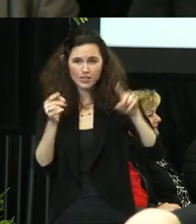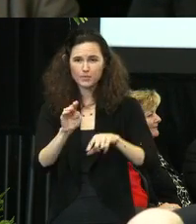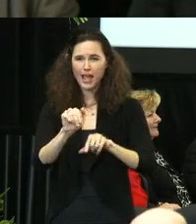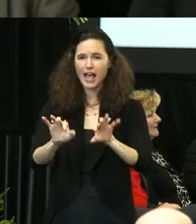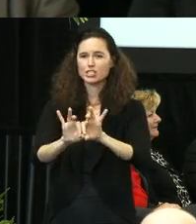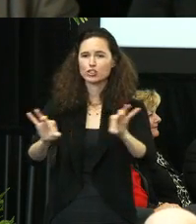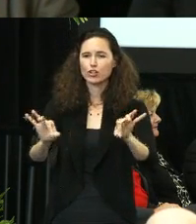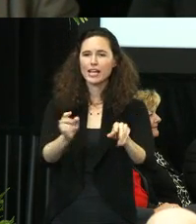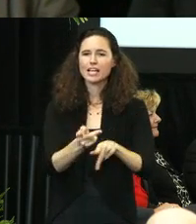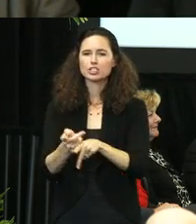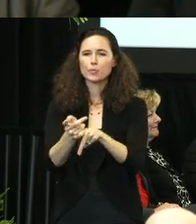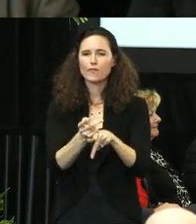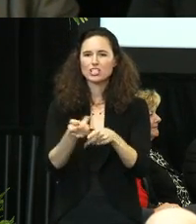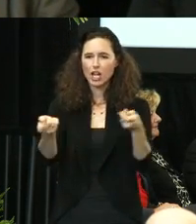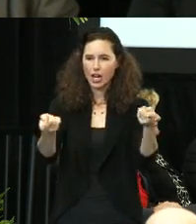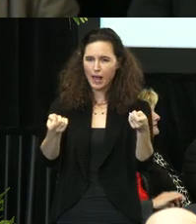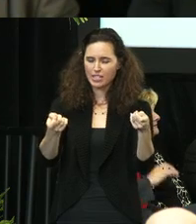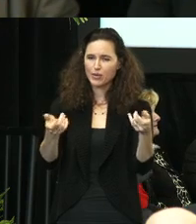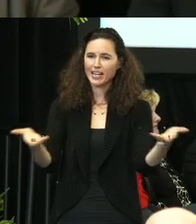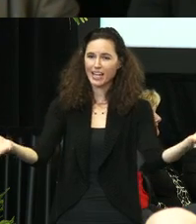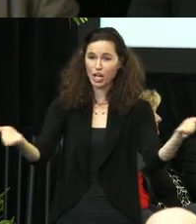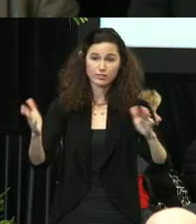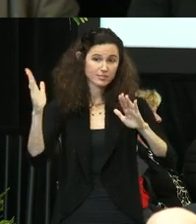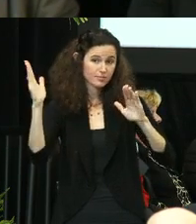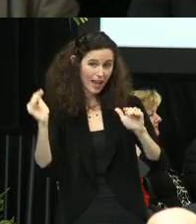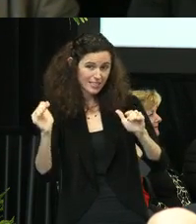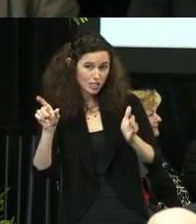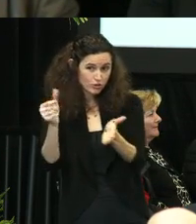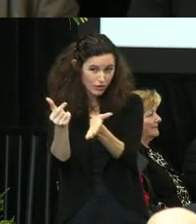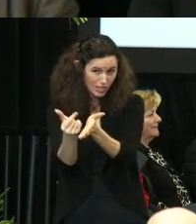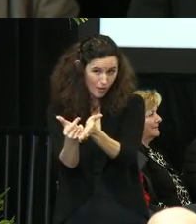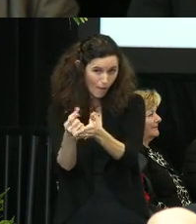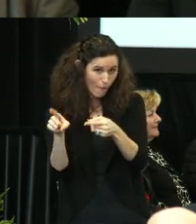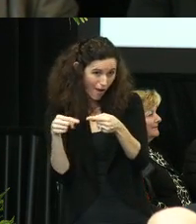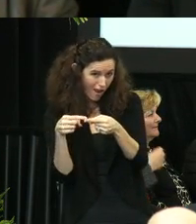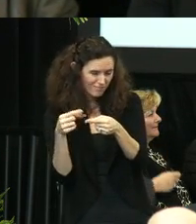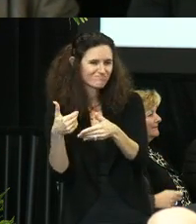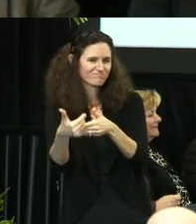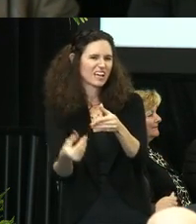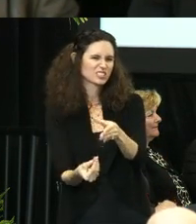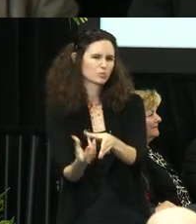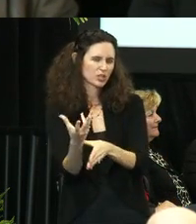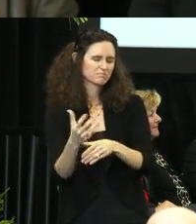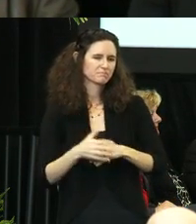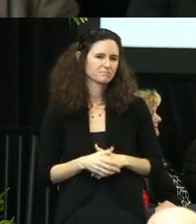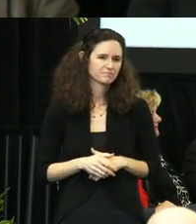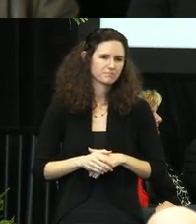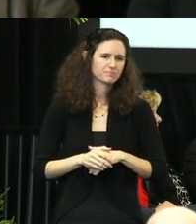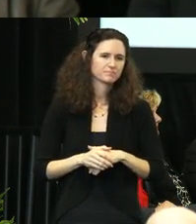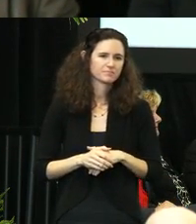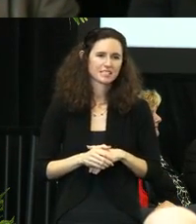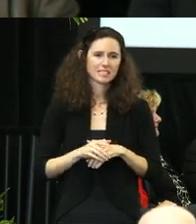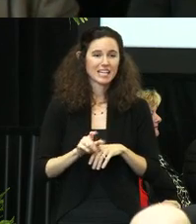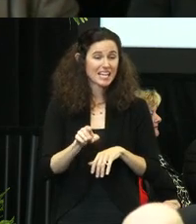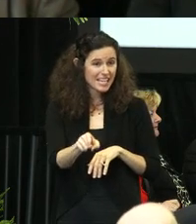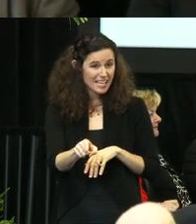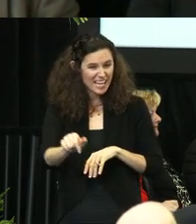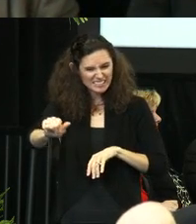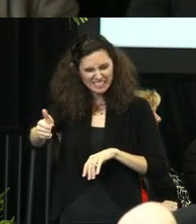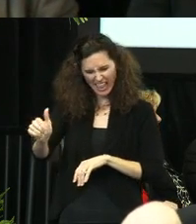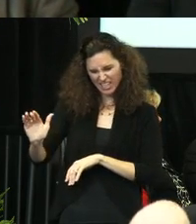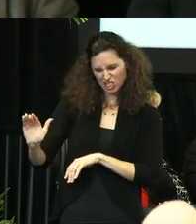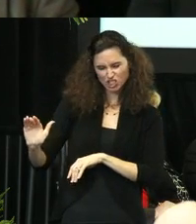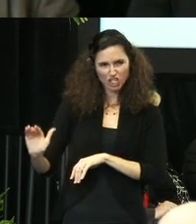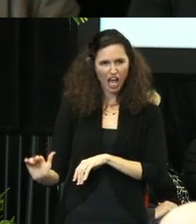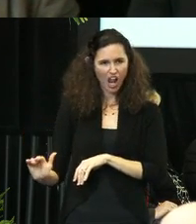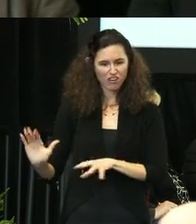in supervision and management here, expecting to graduate next spring. He is the 10th child